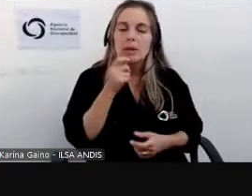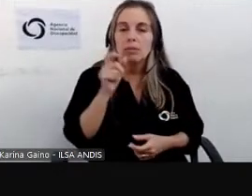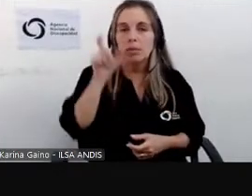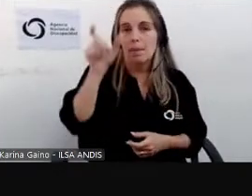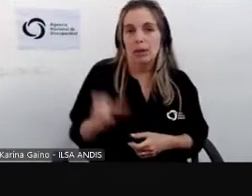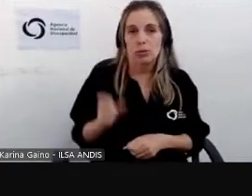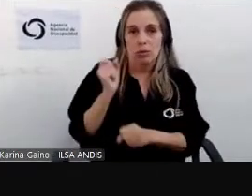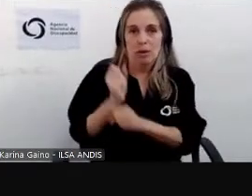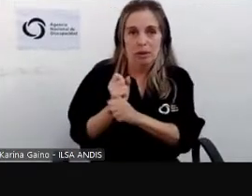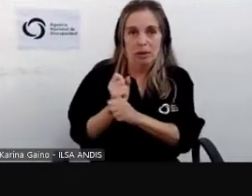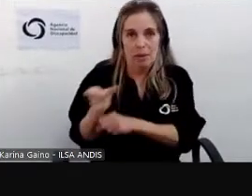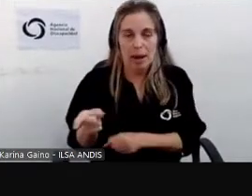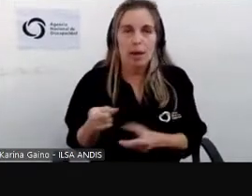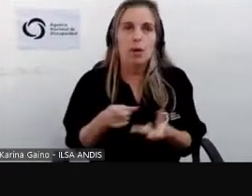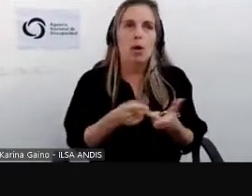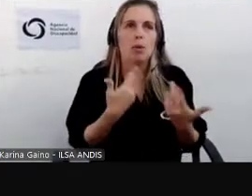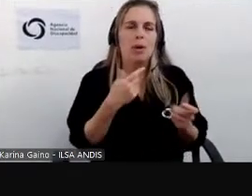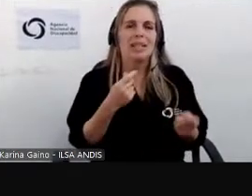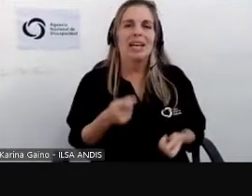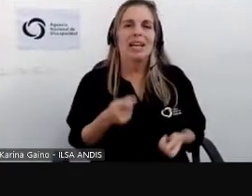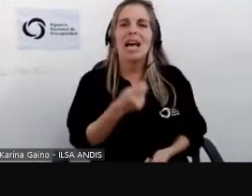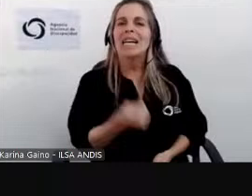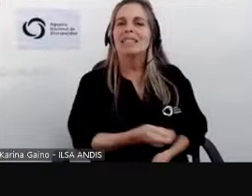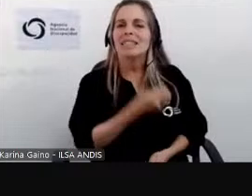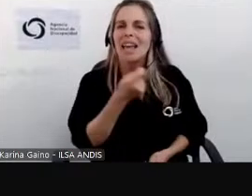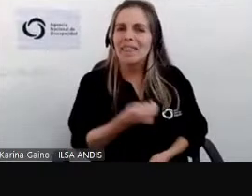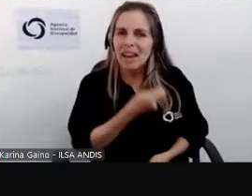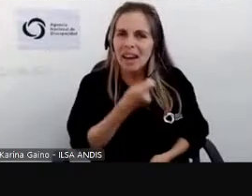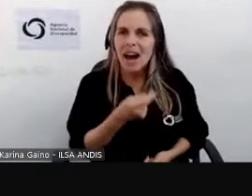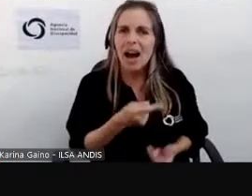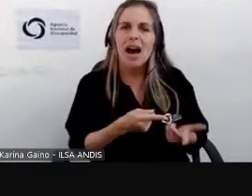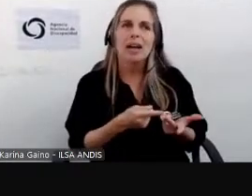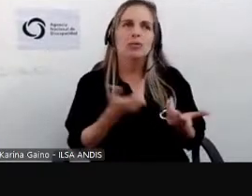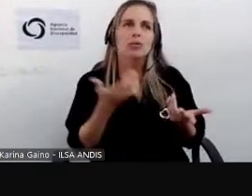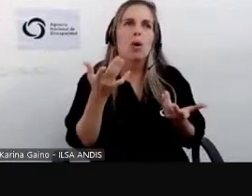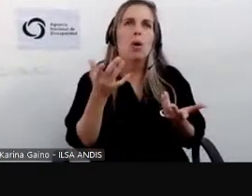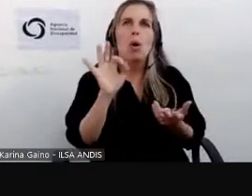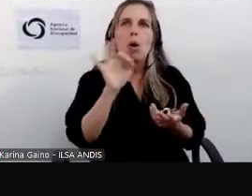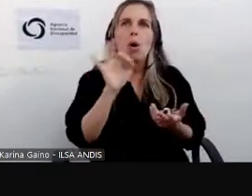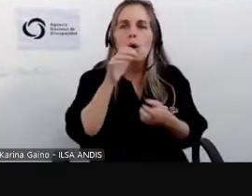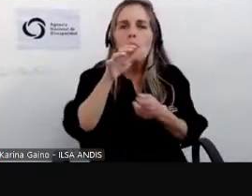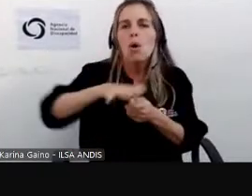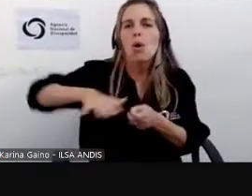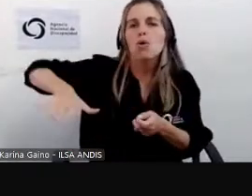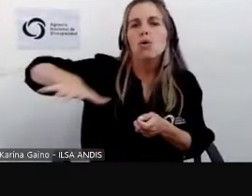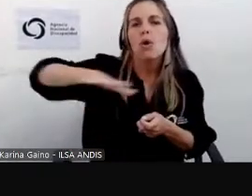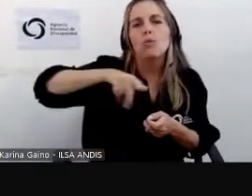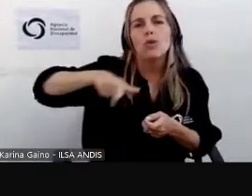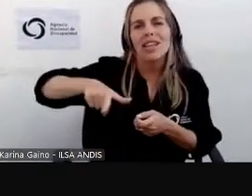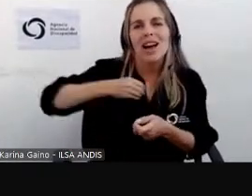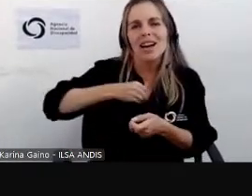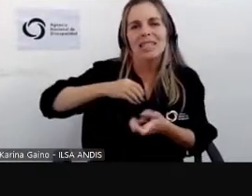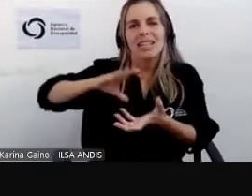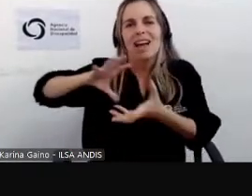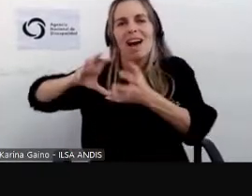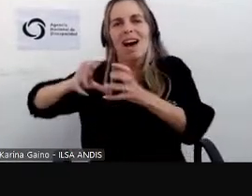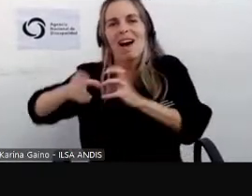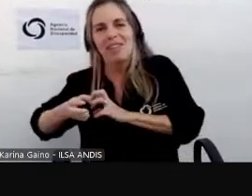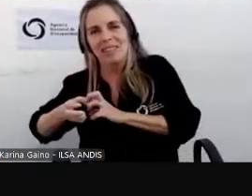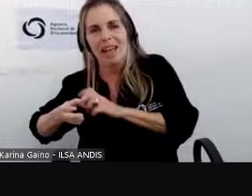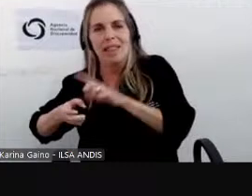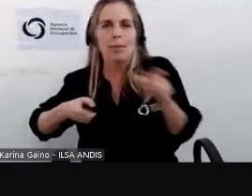Might be a worker, or a trade union, or a community that is